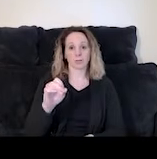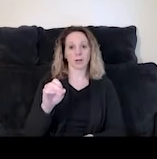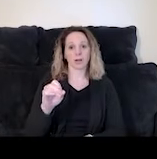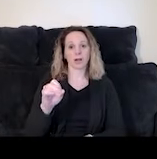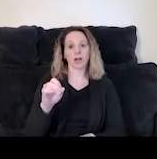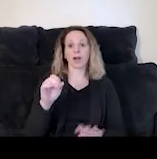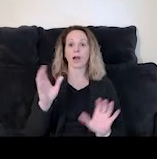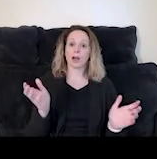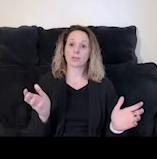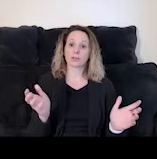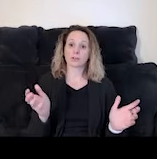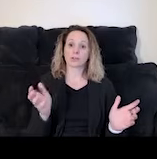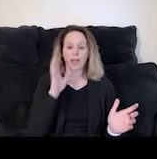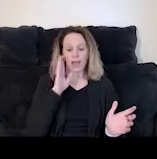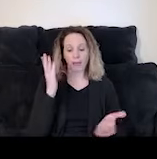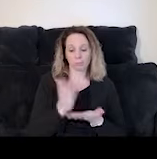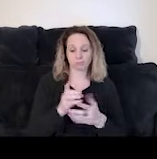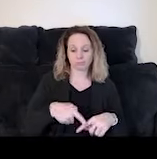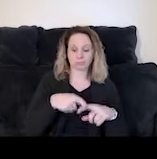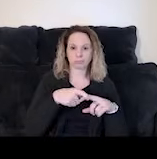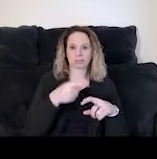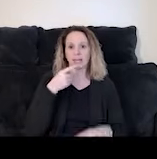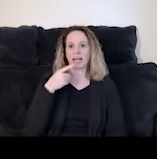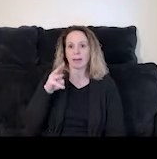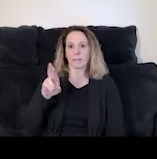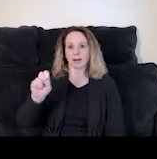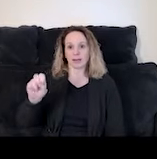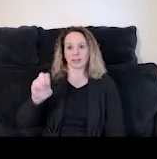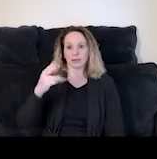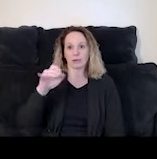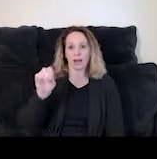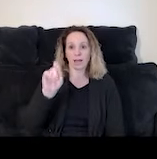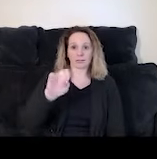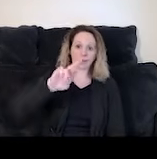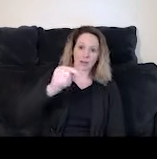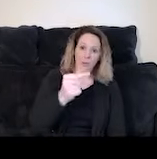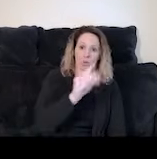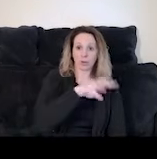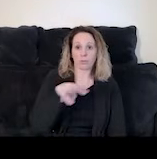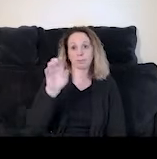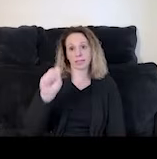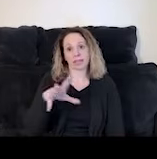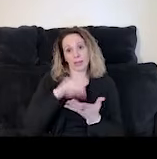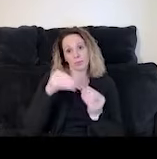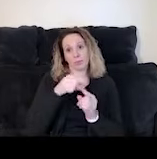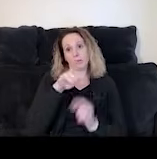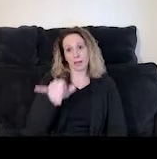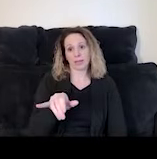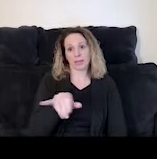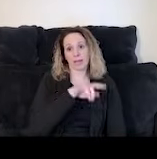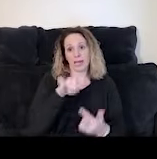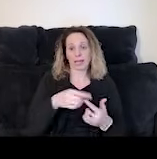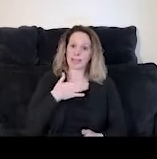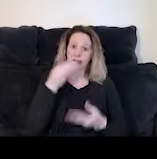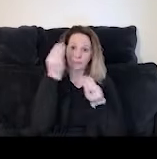chat our MRSS, well, I'll just tell you, MRSSohio.org is our website where you can learn more there, and happy to